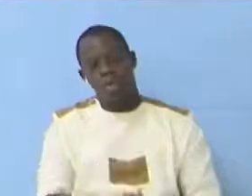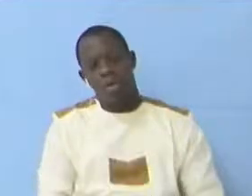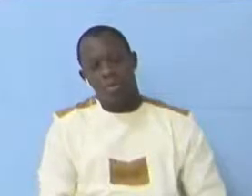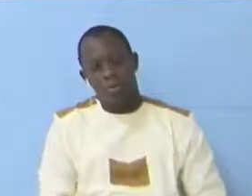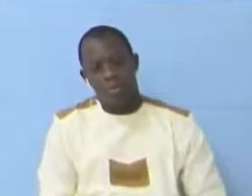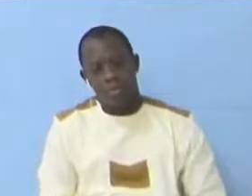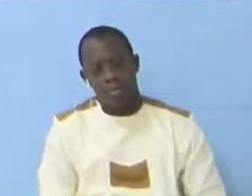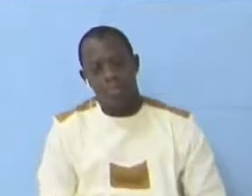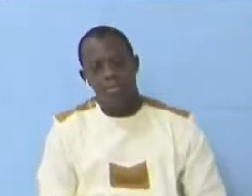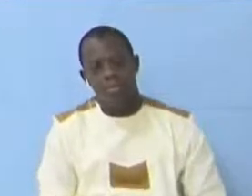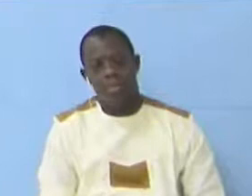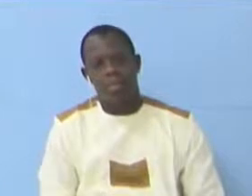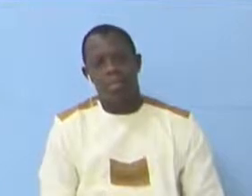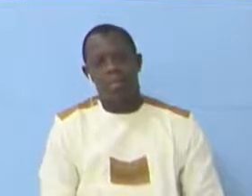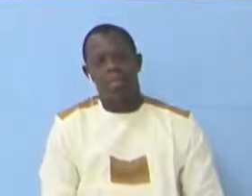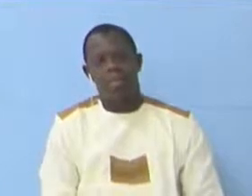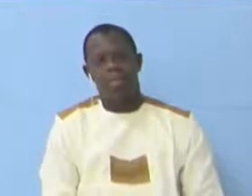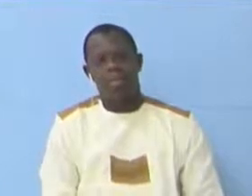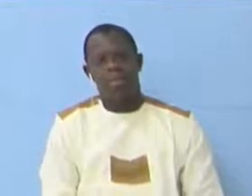With